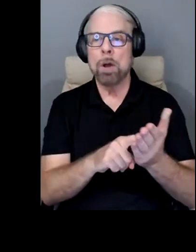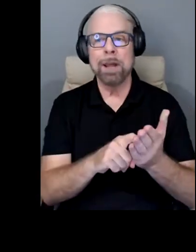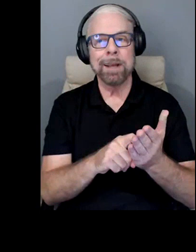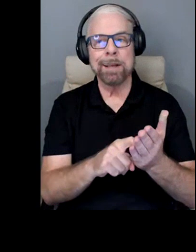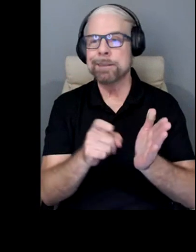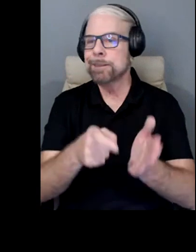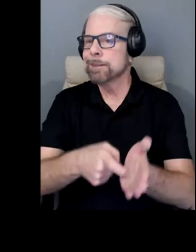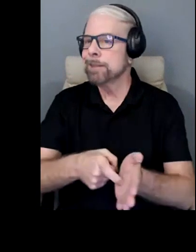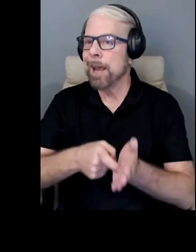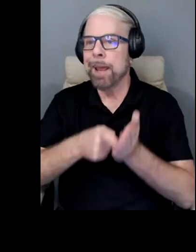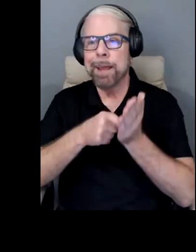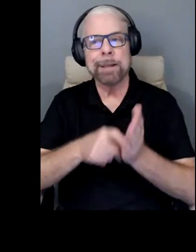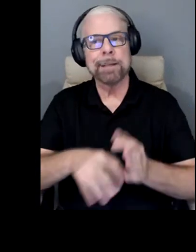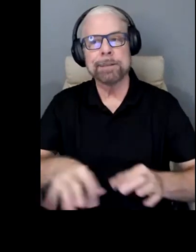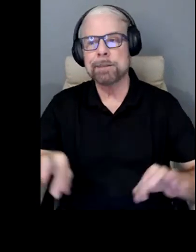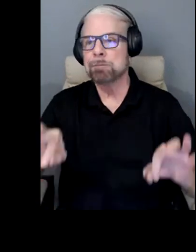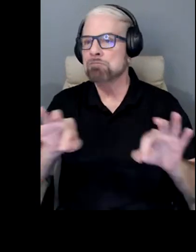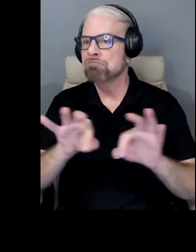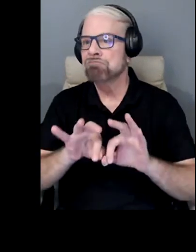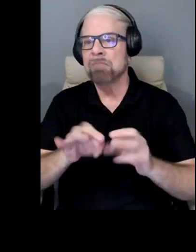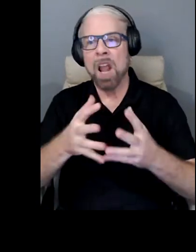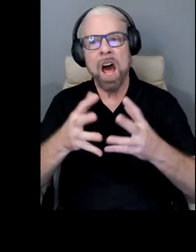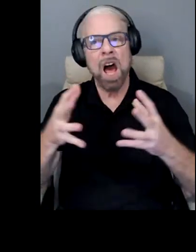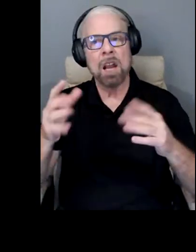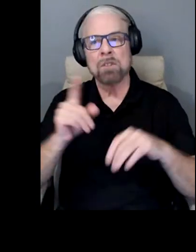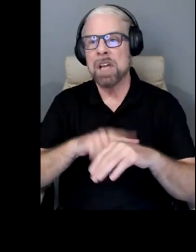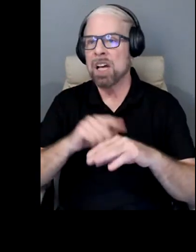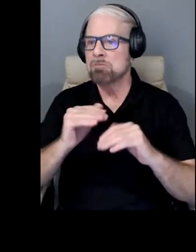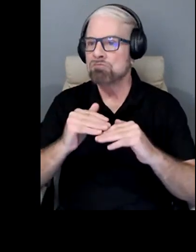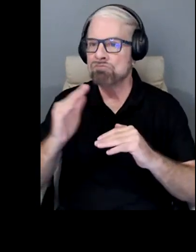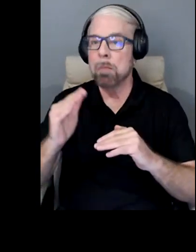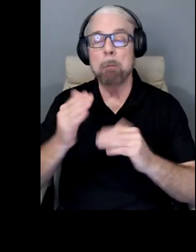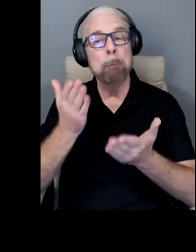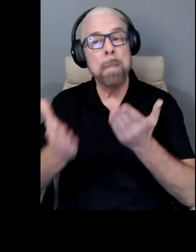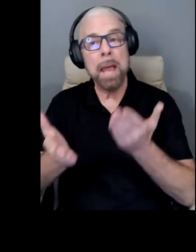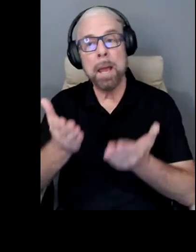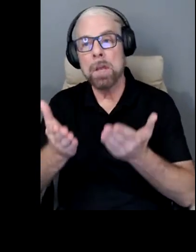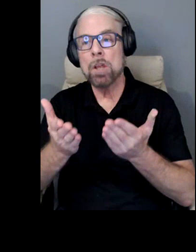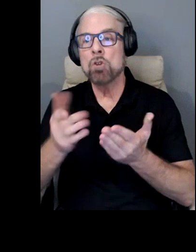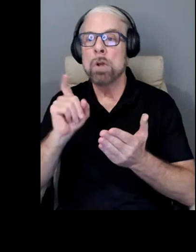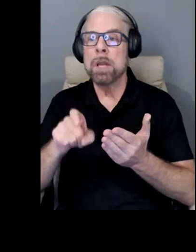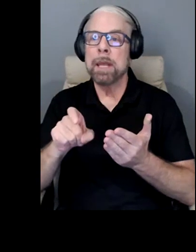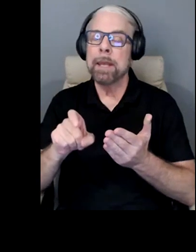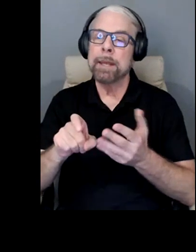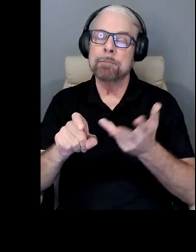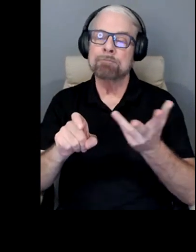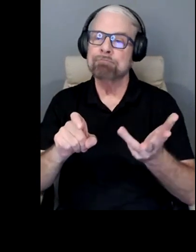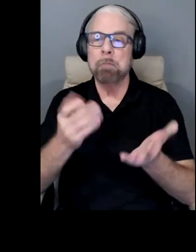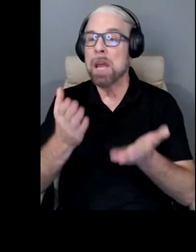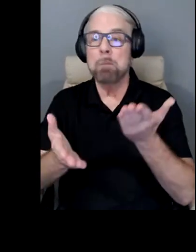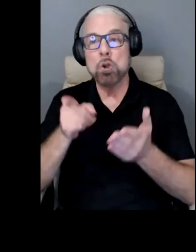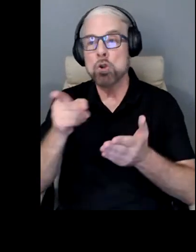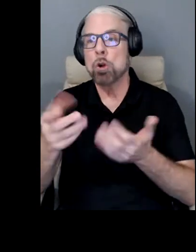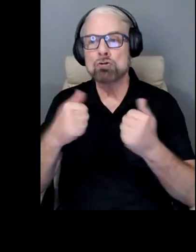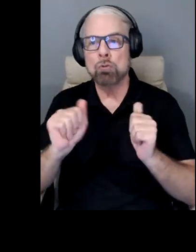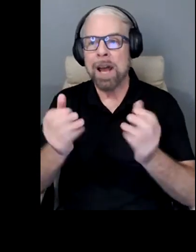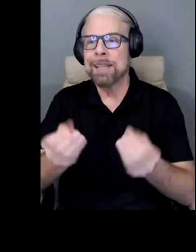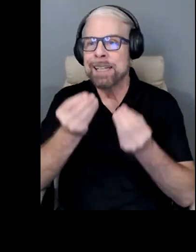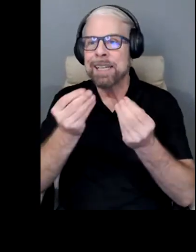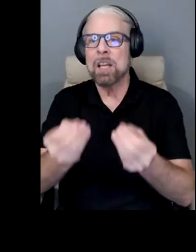more time than that, then maybe revisit and see if perhaps you are trying to provide too much